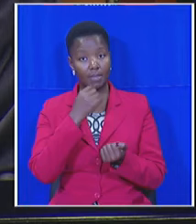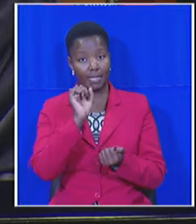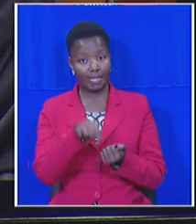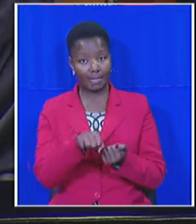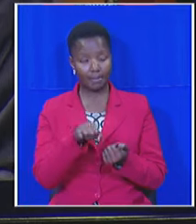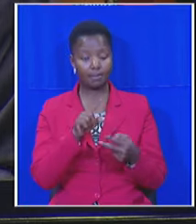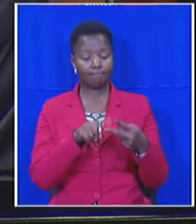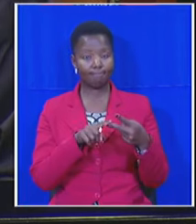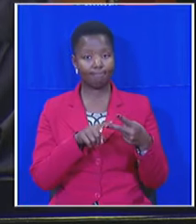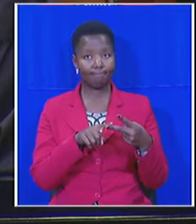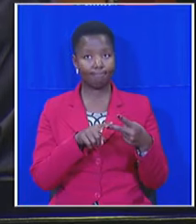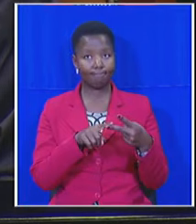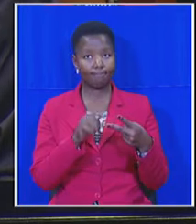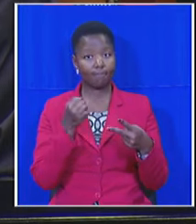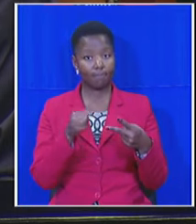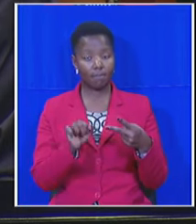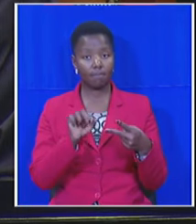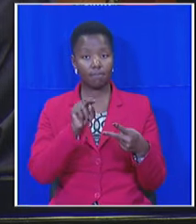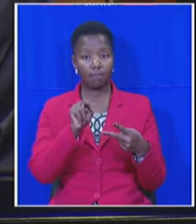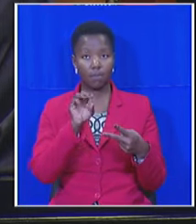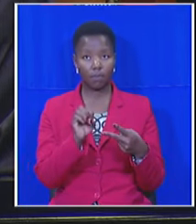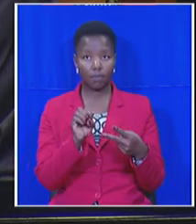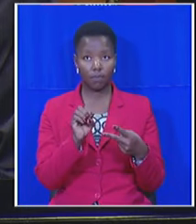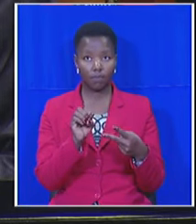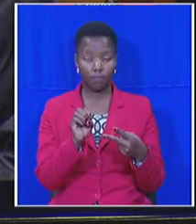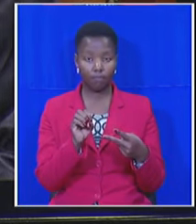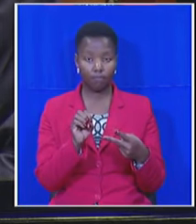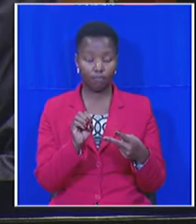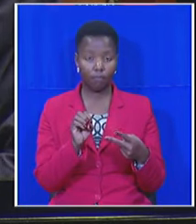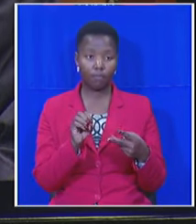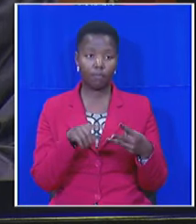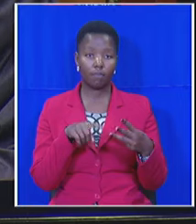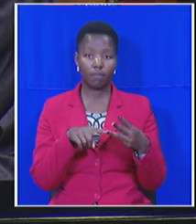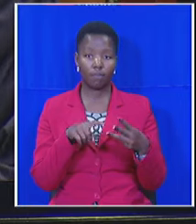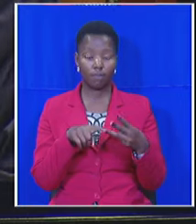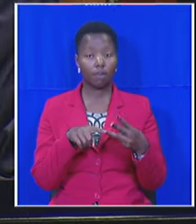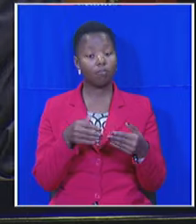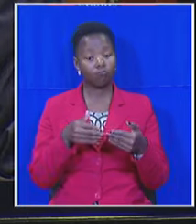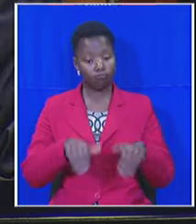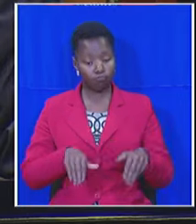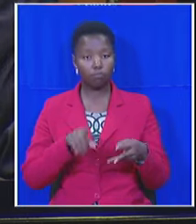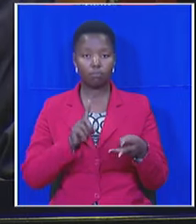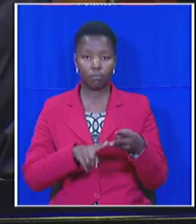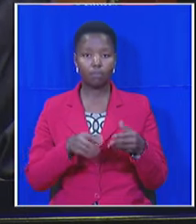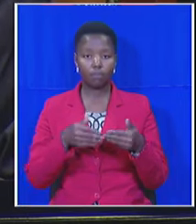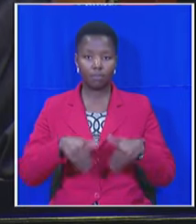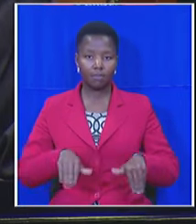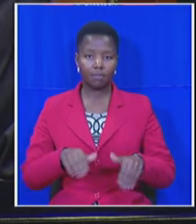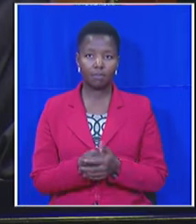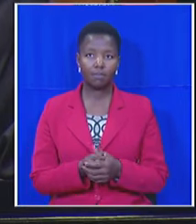button. Those against should press the no button. And those wishing to abstain should press the abstain